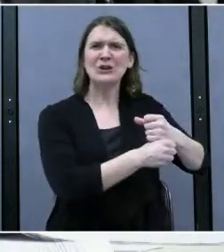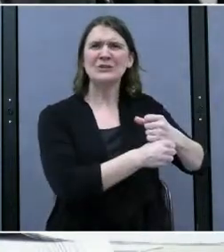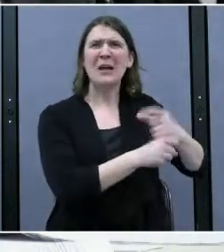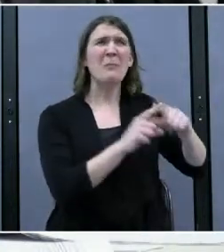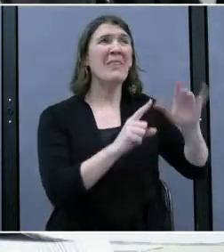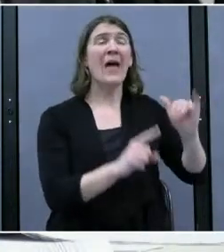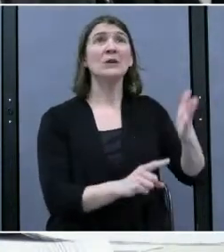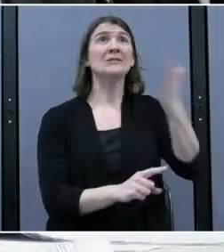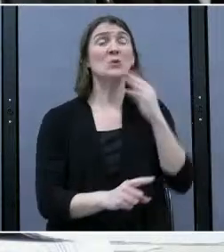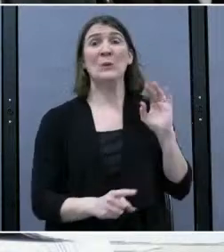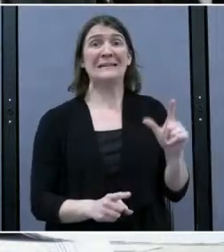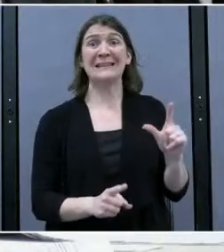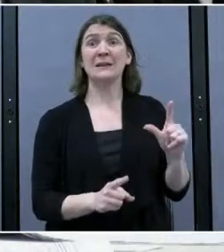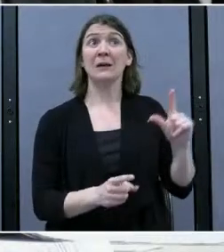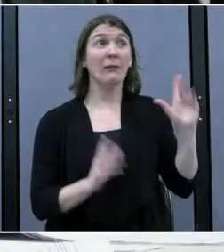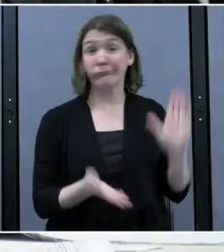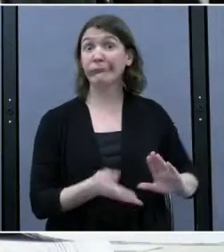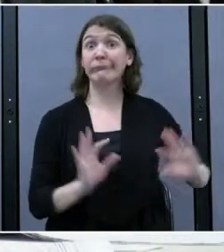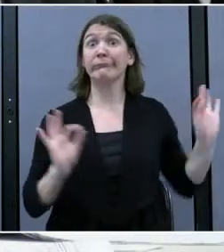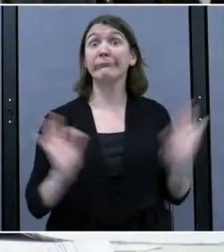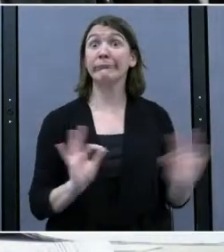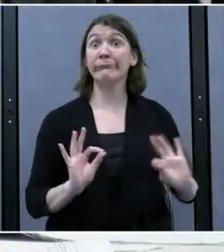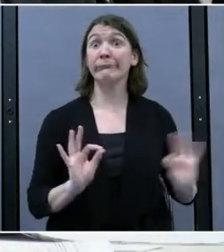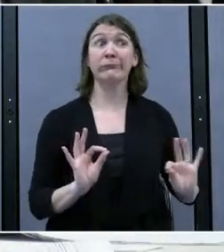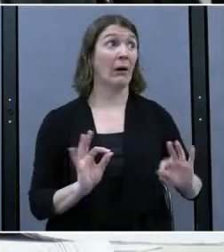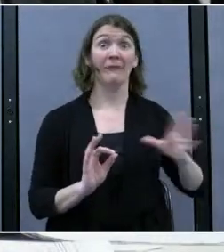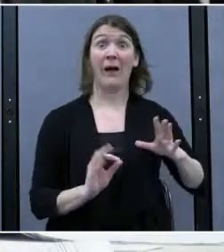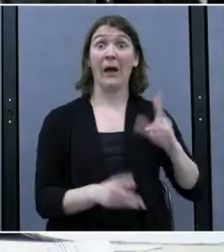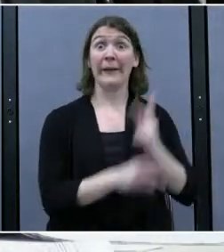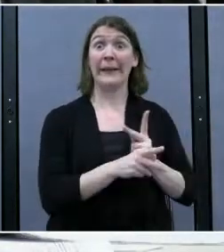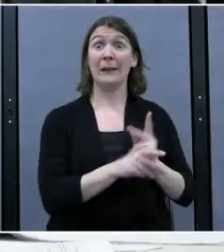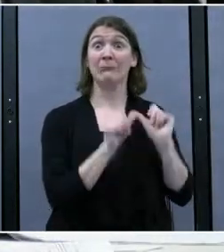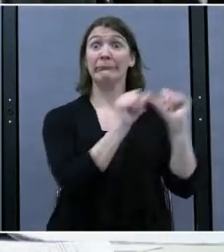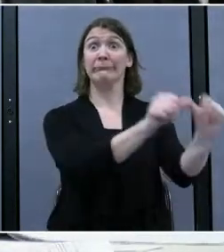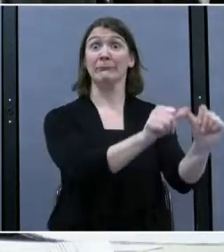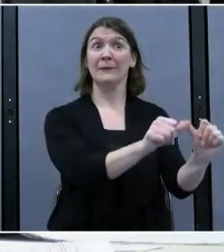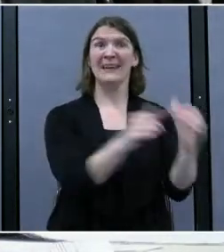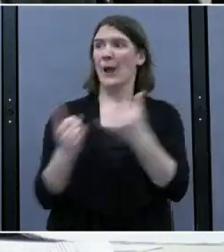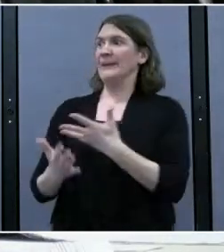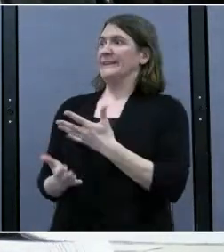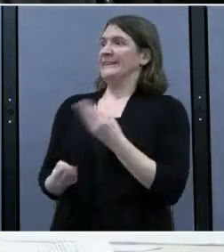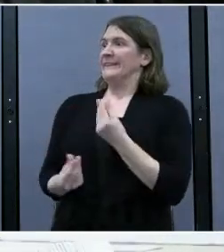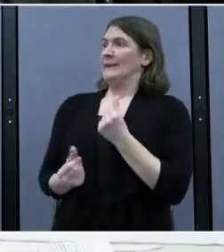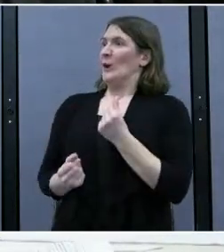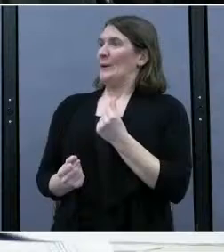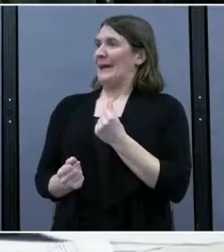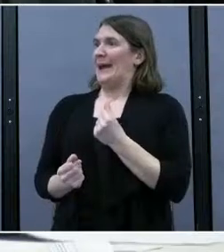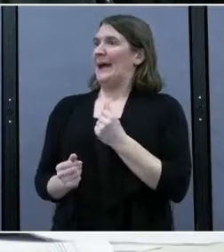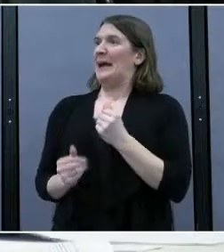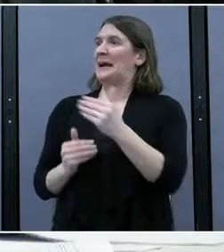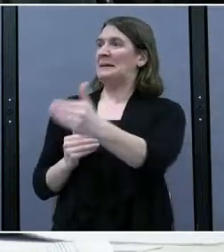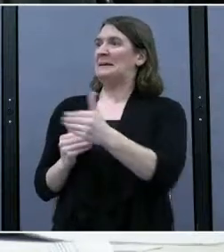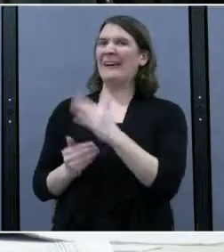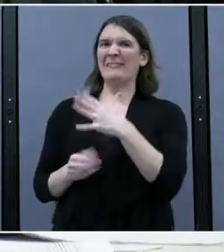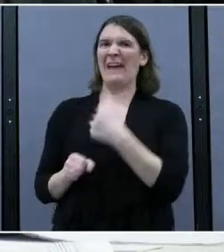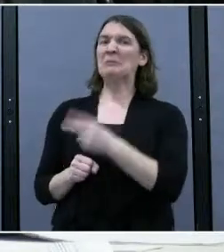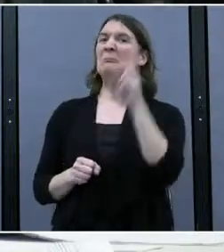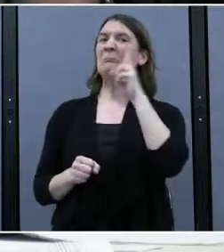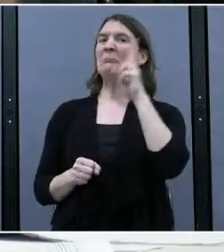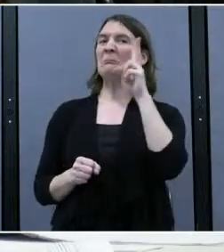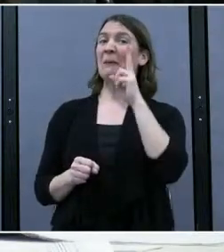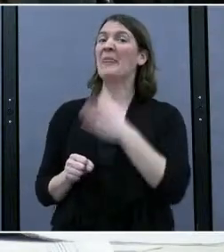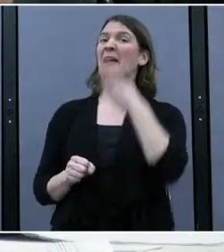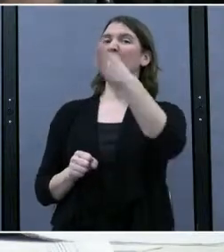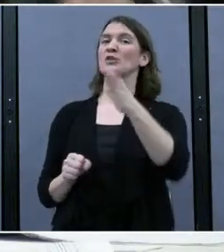such a sweet deal. It was really good for the town to have that long-term contract. But yeah, and that's the